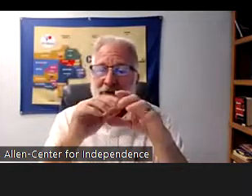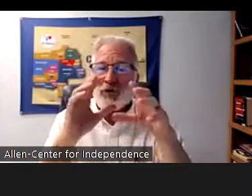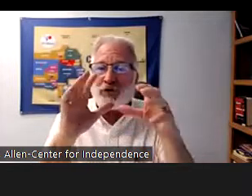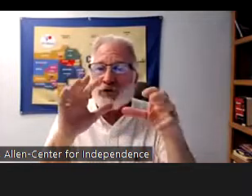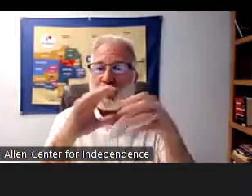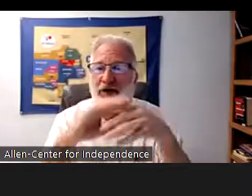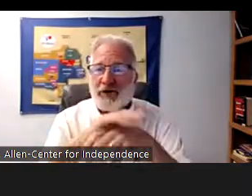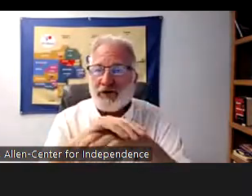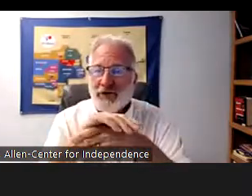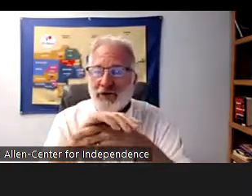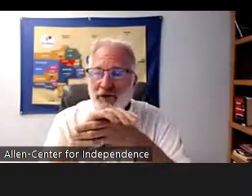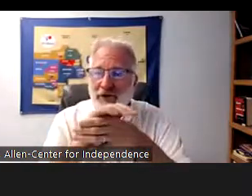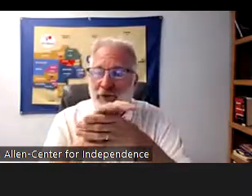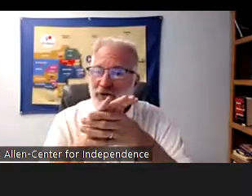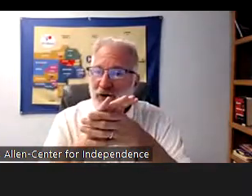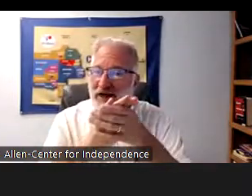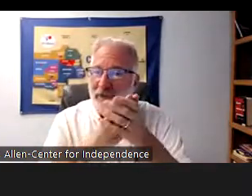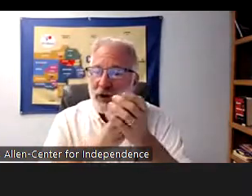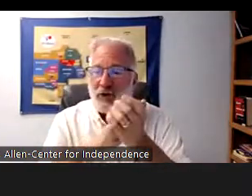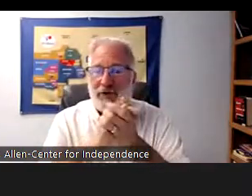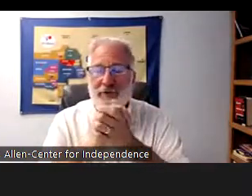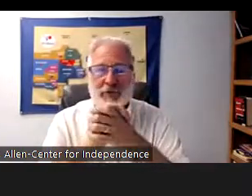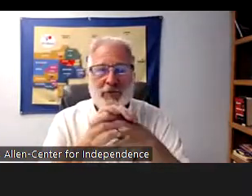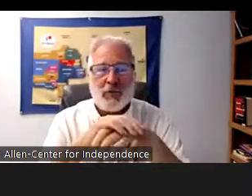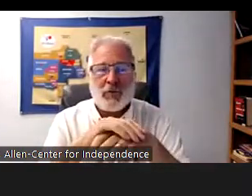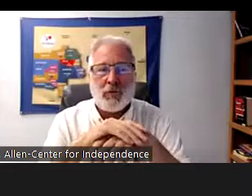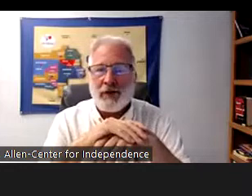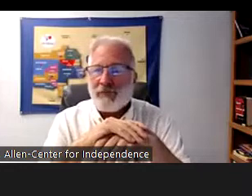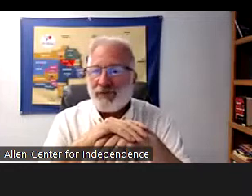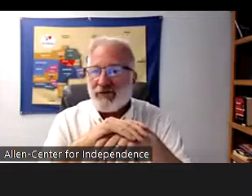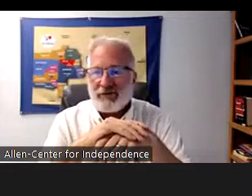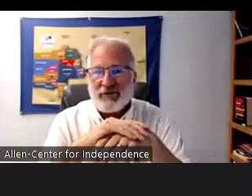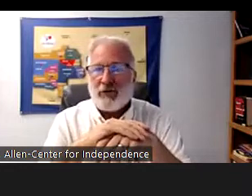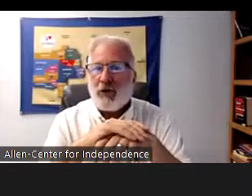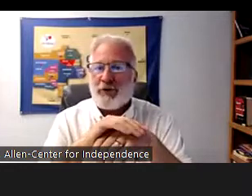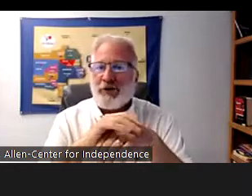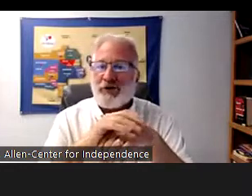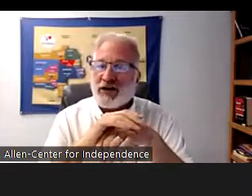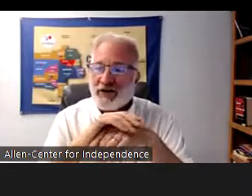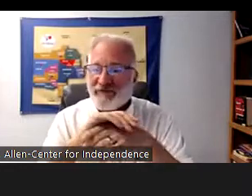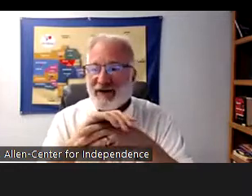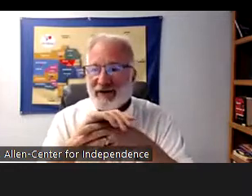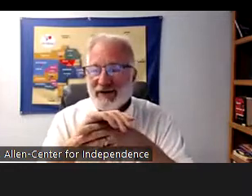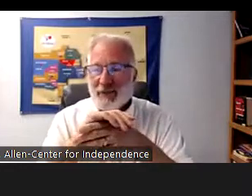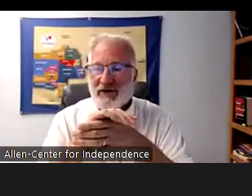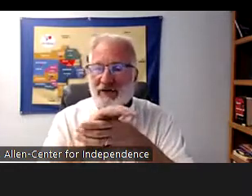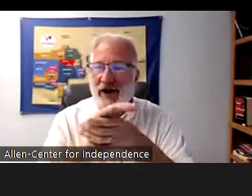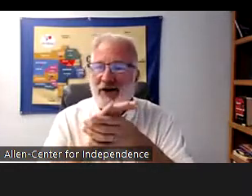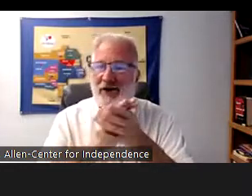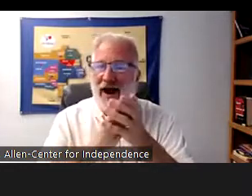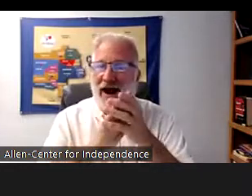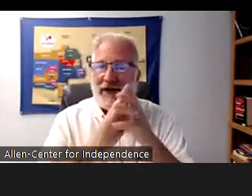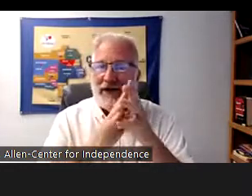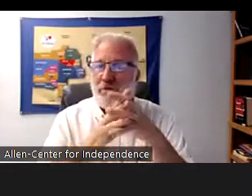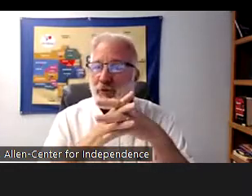the local coordinators. I've been trying to meet with them. So I'm just still going through the introductory phase at this time, but I've never